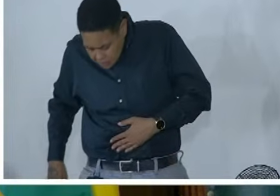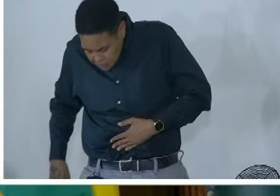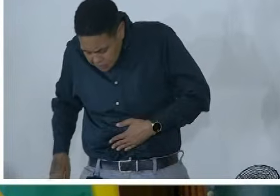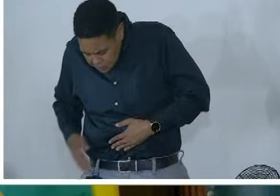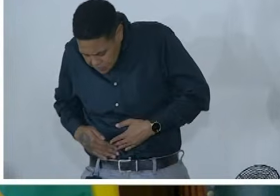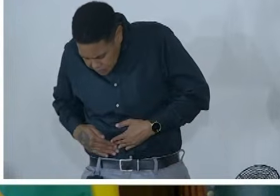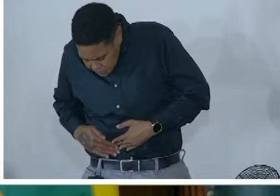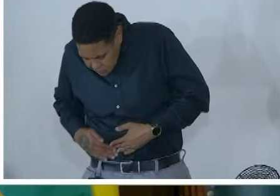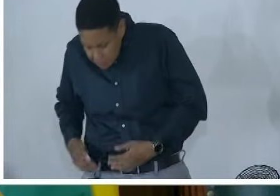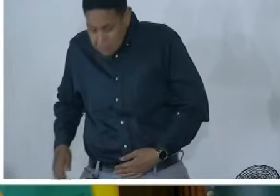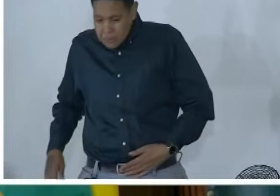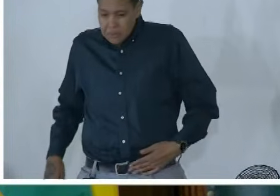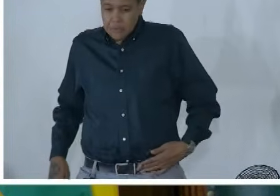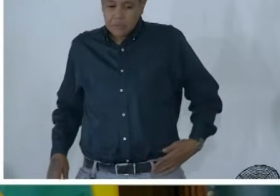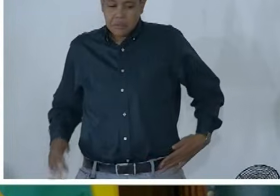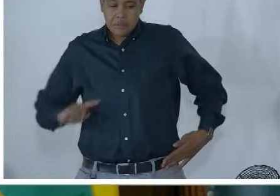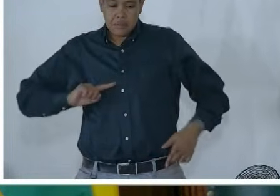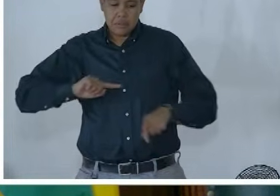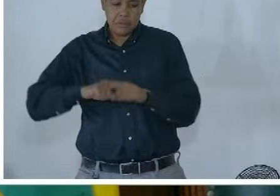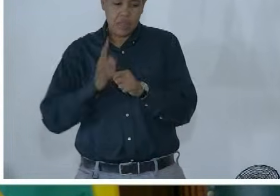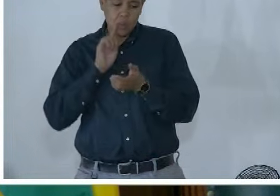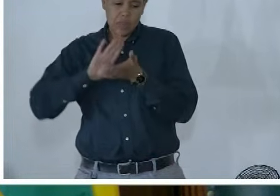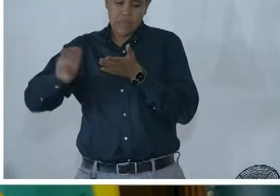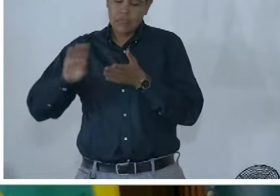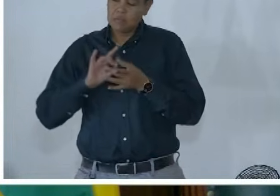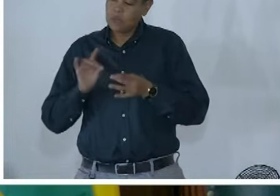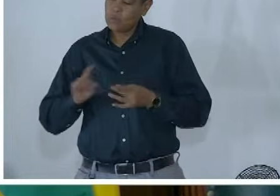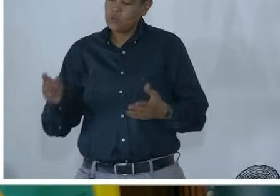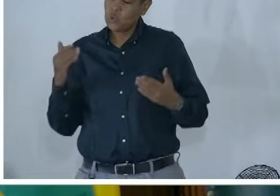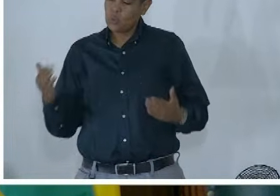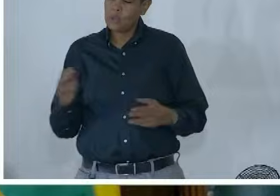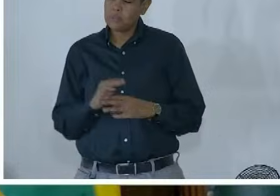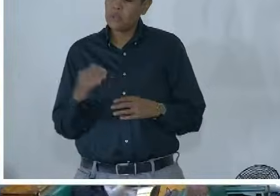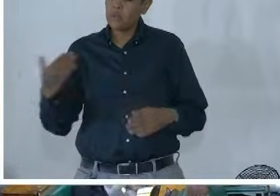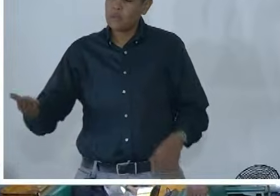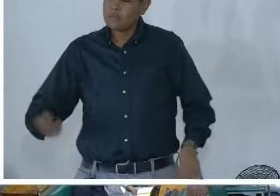the exemption motion. Okay, you may go ahead, Minister.